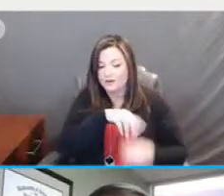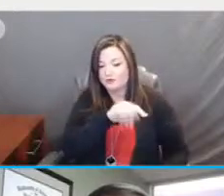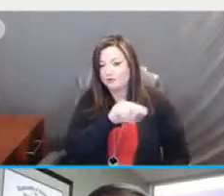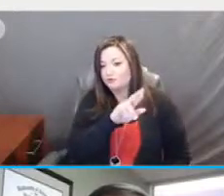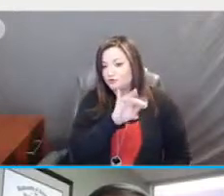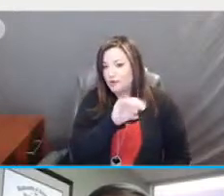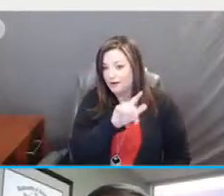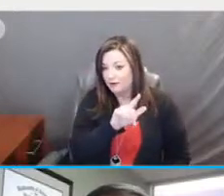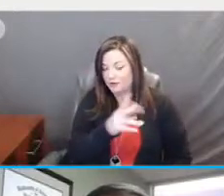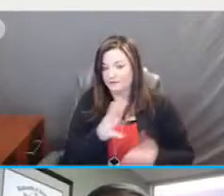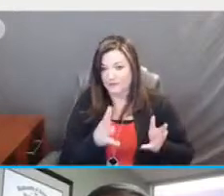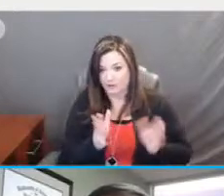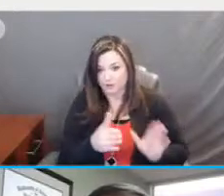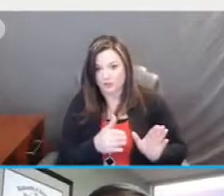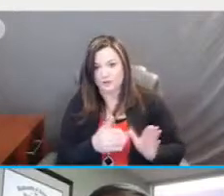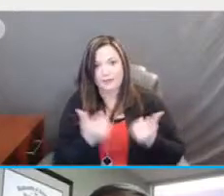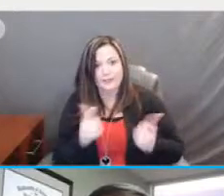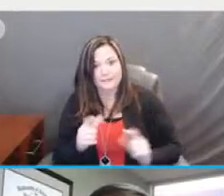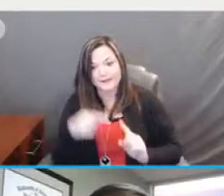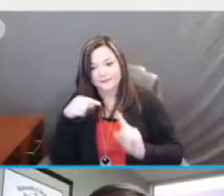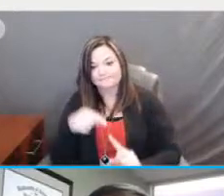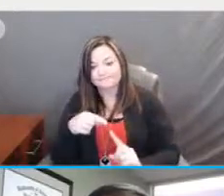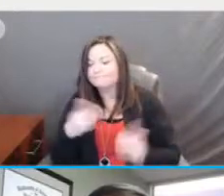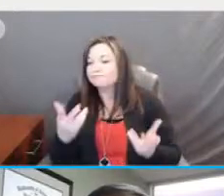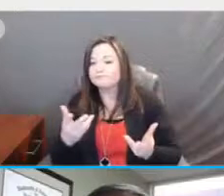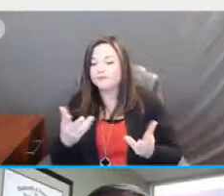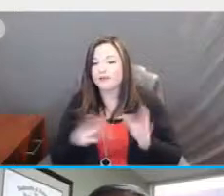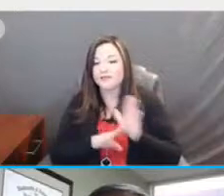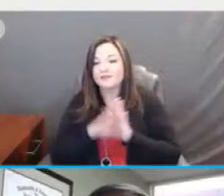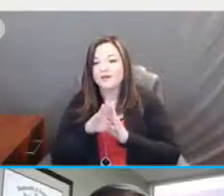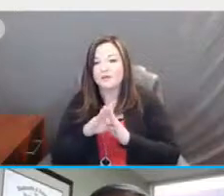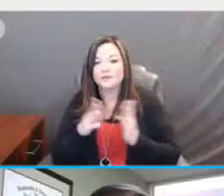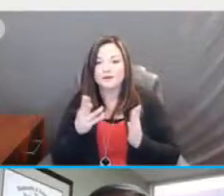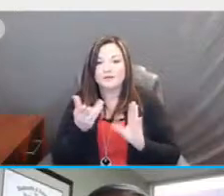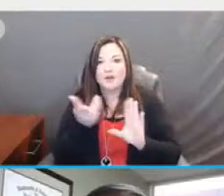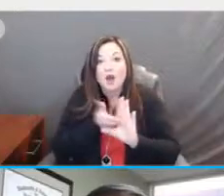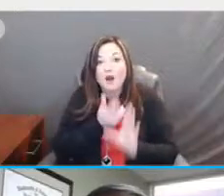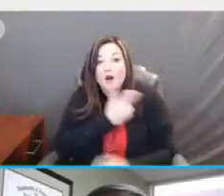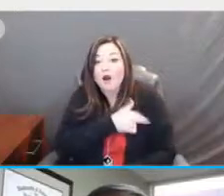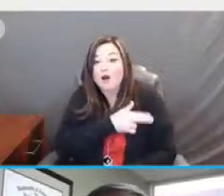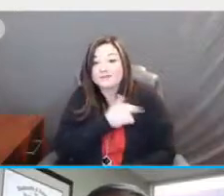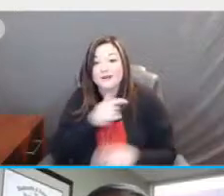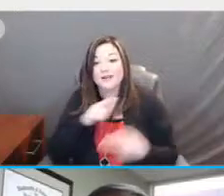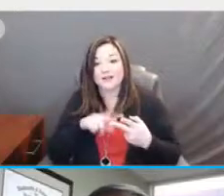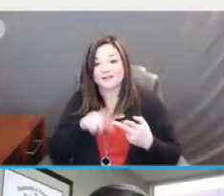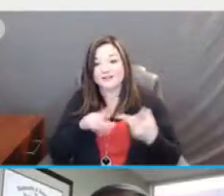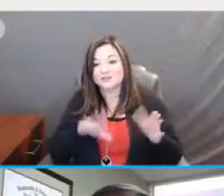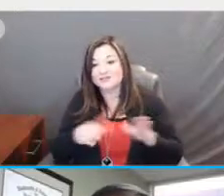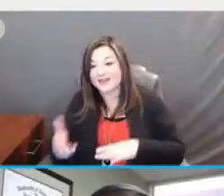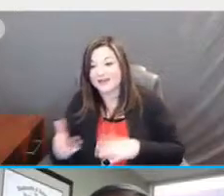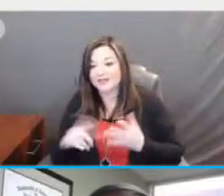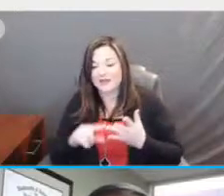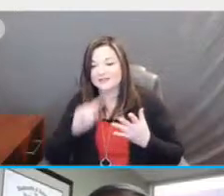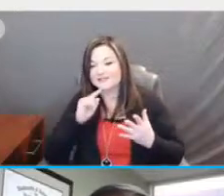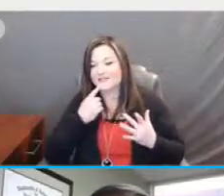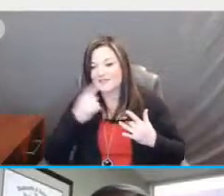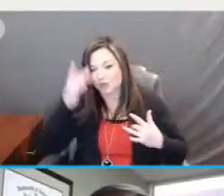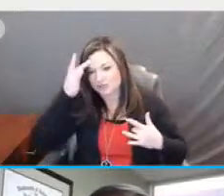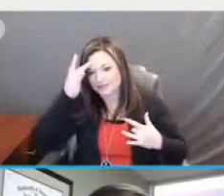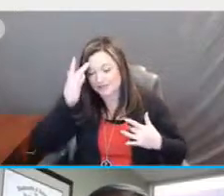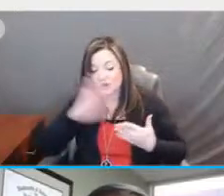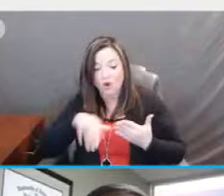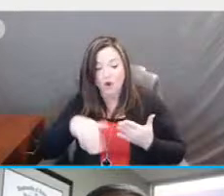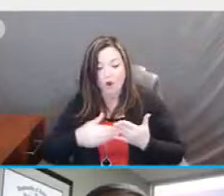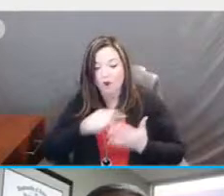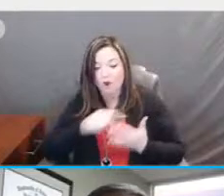And the biggest marker was the development of hospitalization, death, severe disease. And all of these